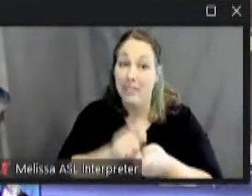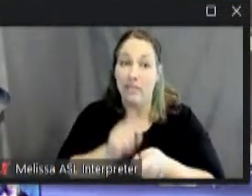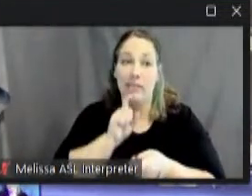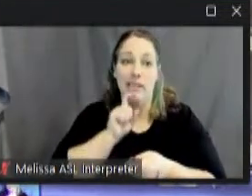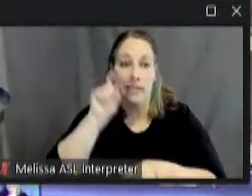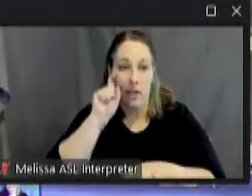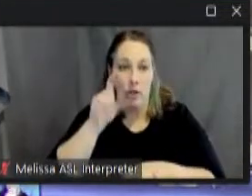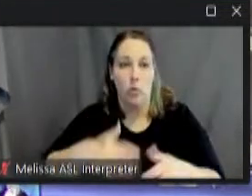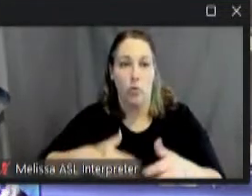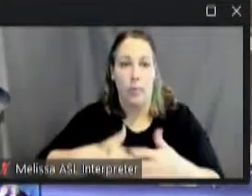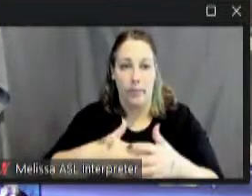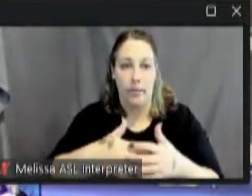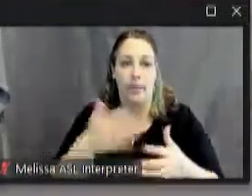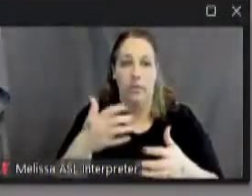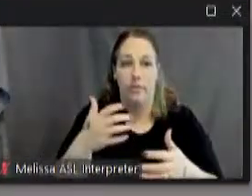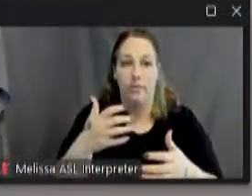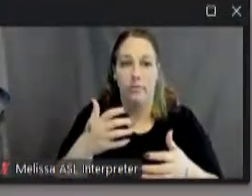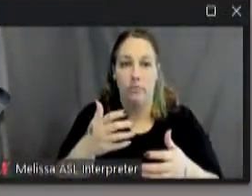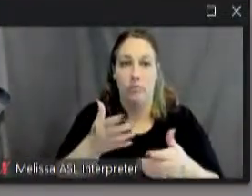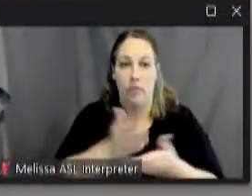reproductive rights.